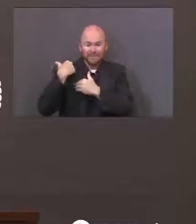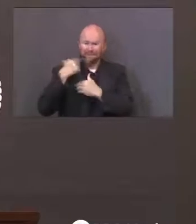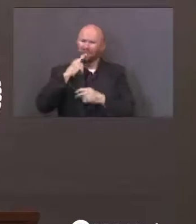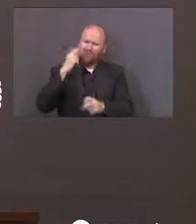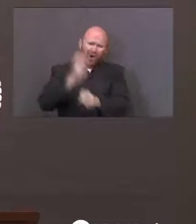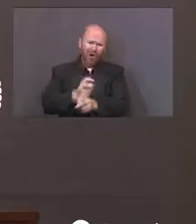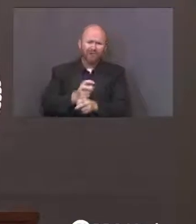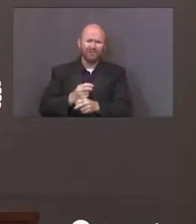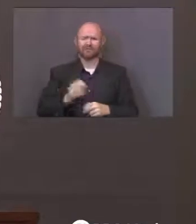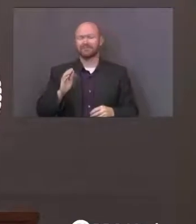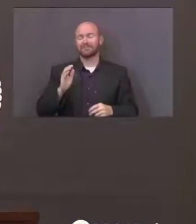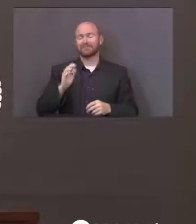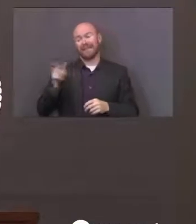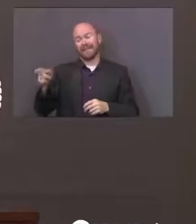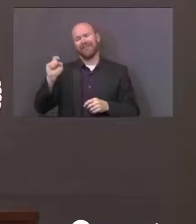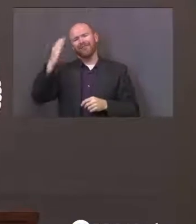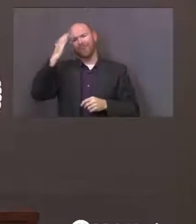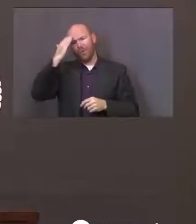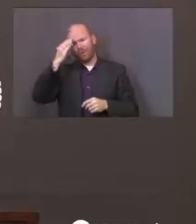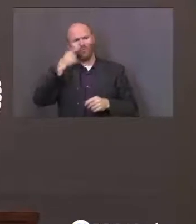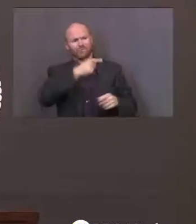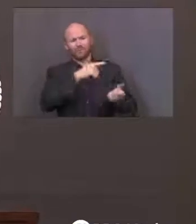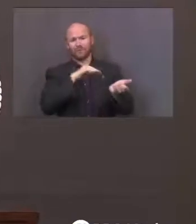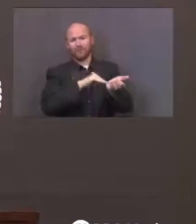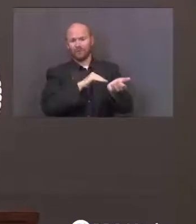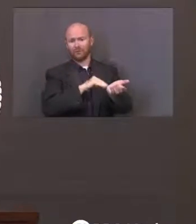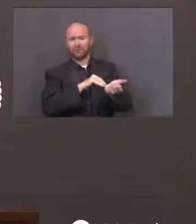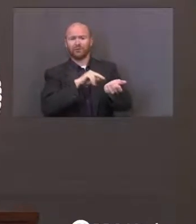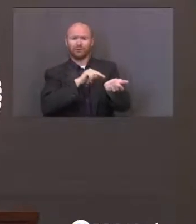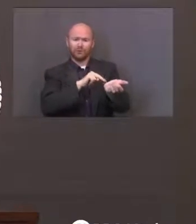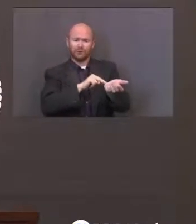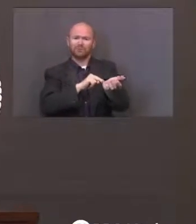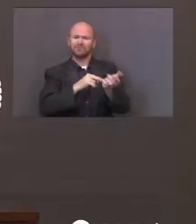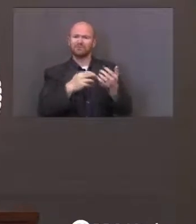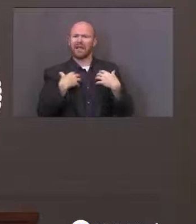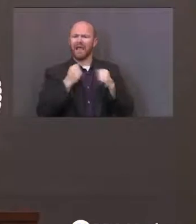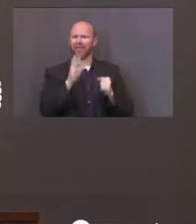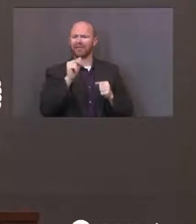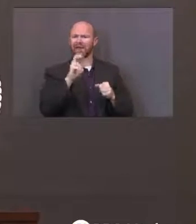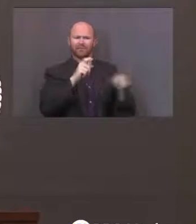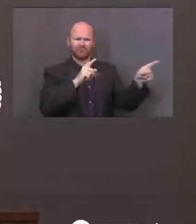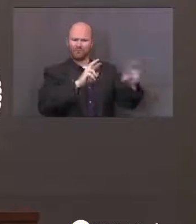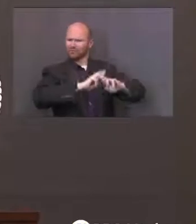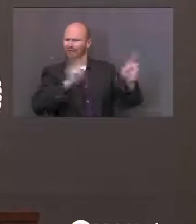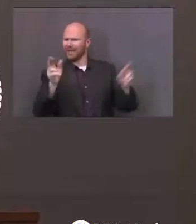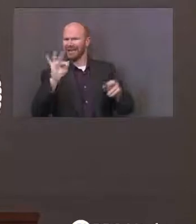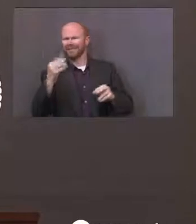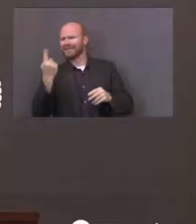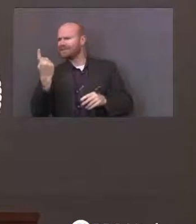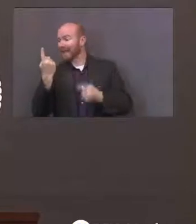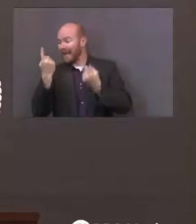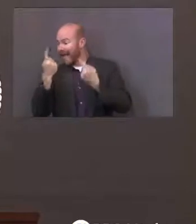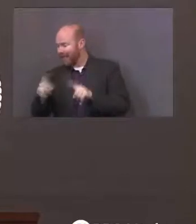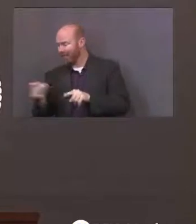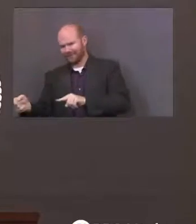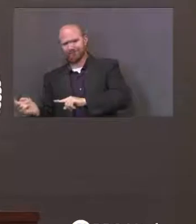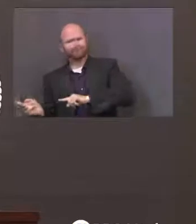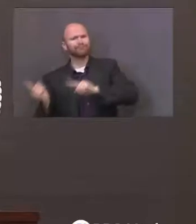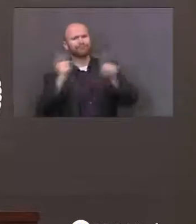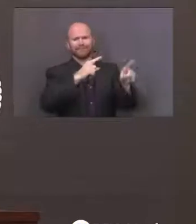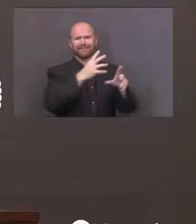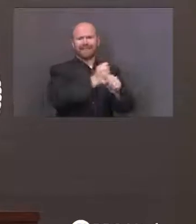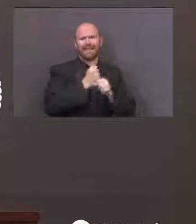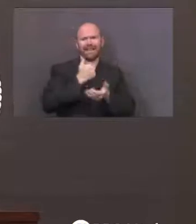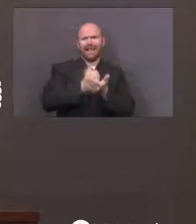know that our healthcare system is there at the ready to take care of them in case of anything that might happen to them, including contracting the